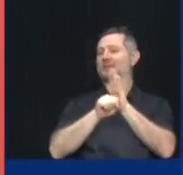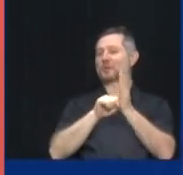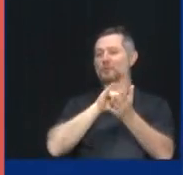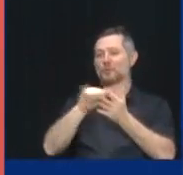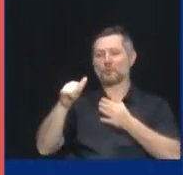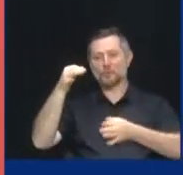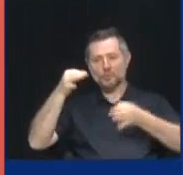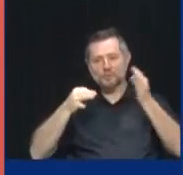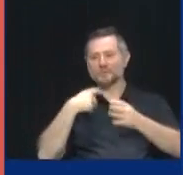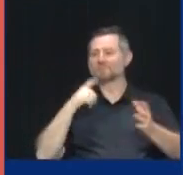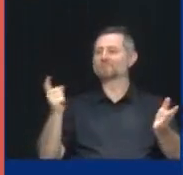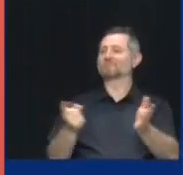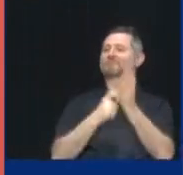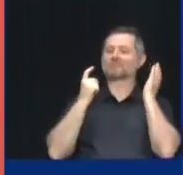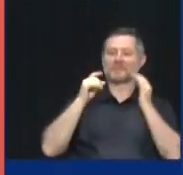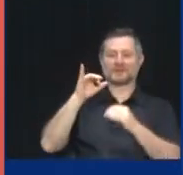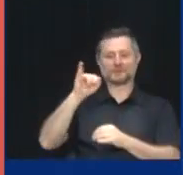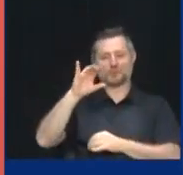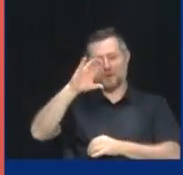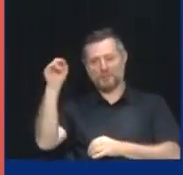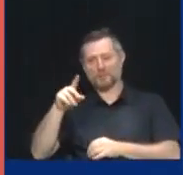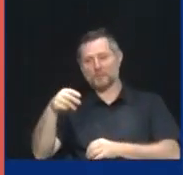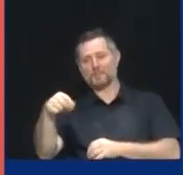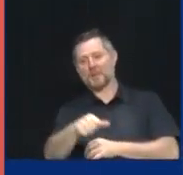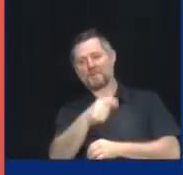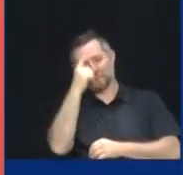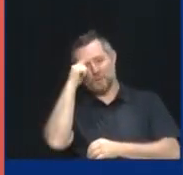cover fertility requirements for